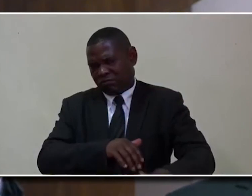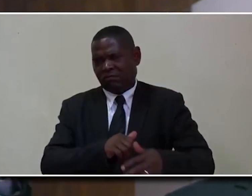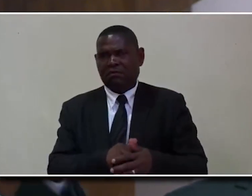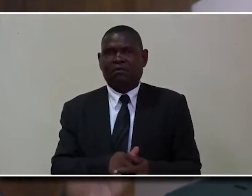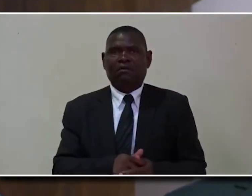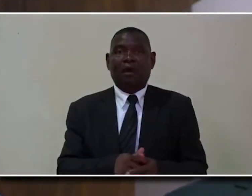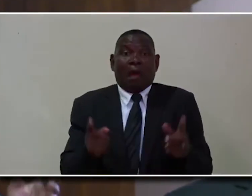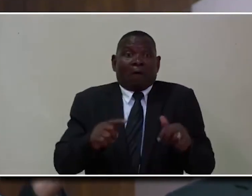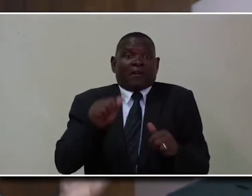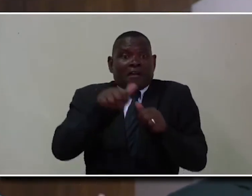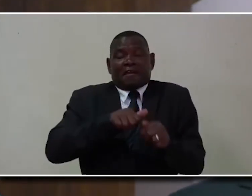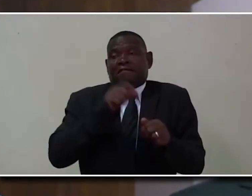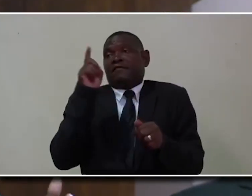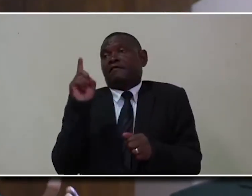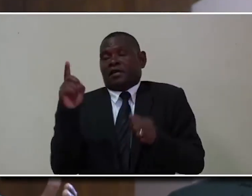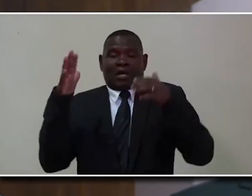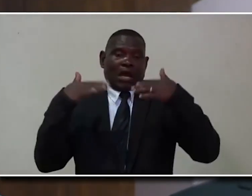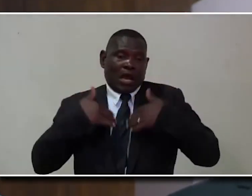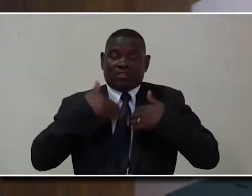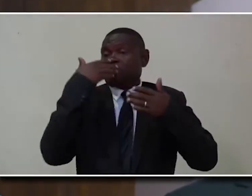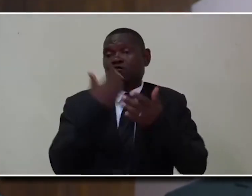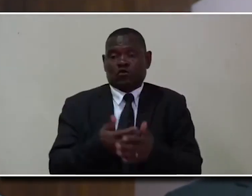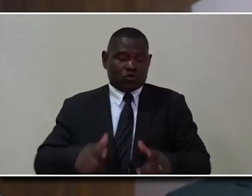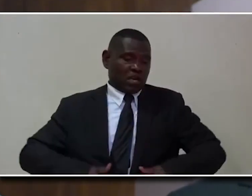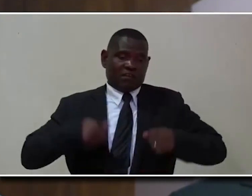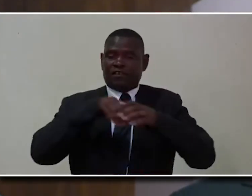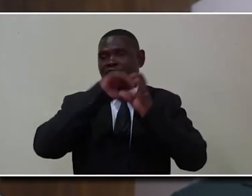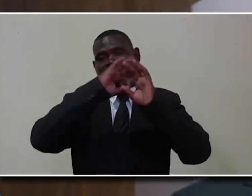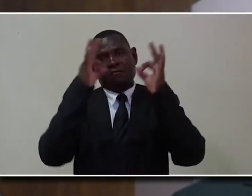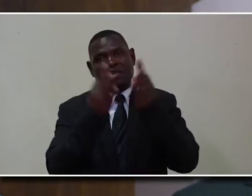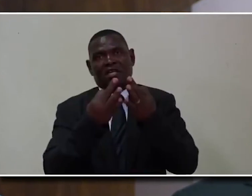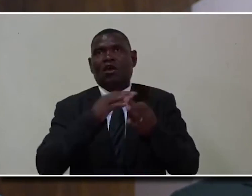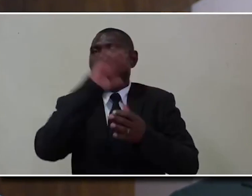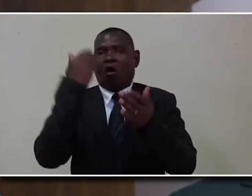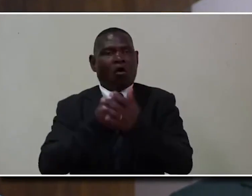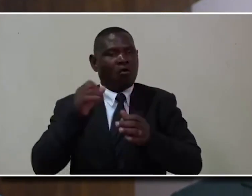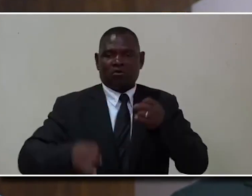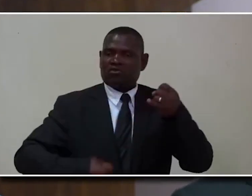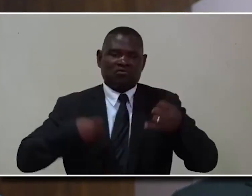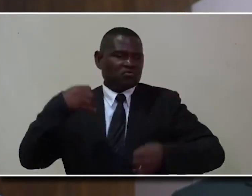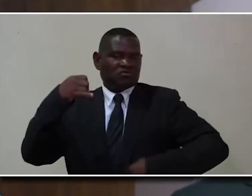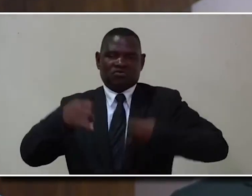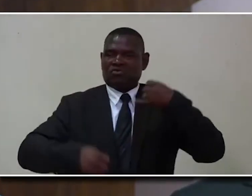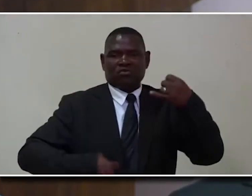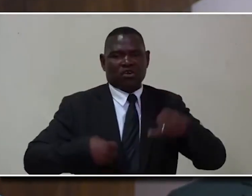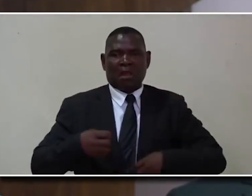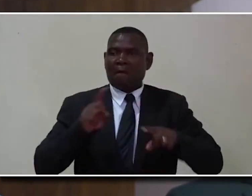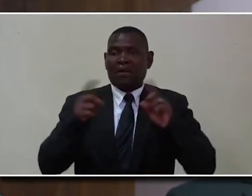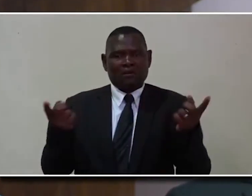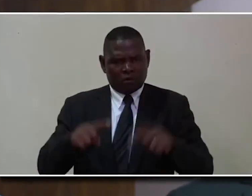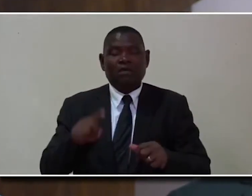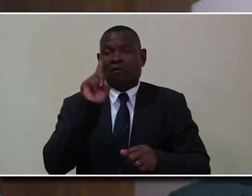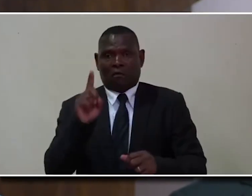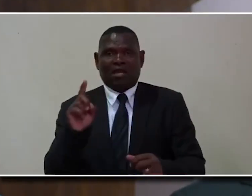When everyone has got life in the family, we enjoy. But when one has been taken by